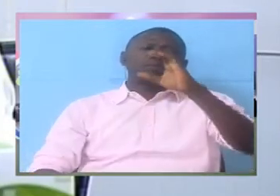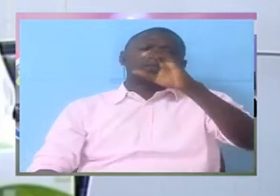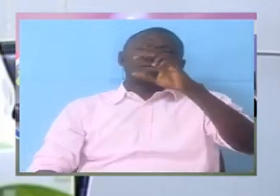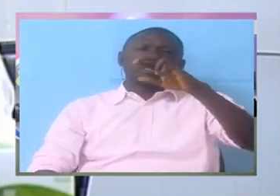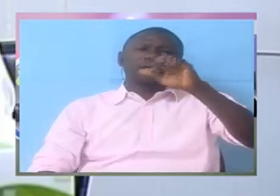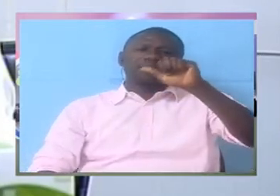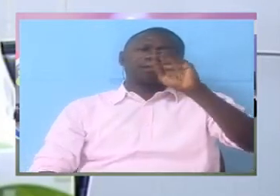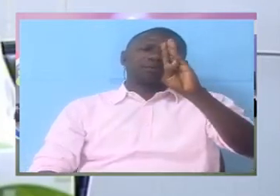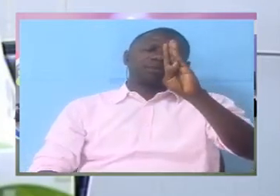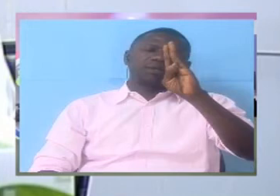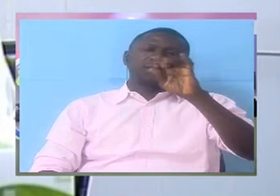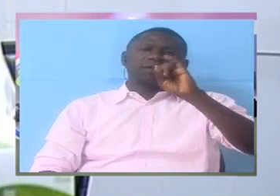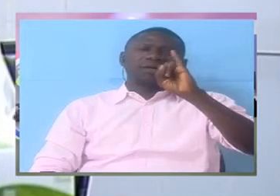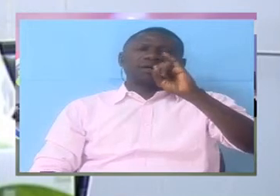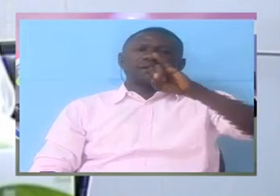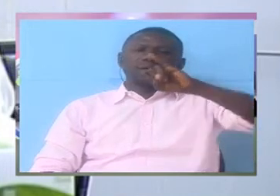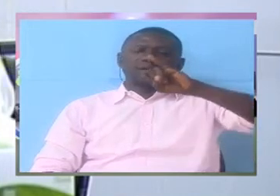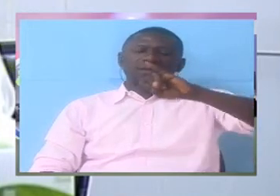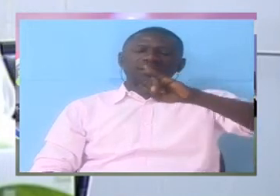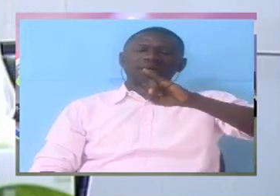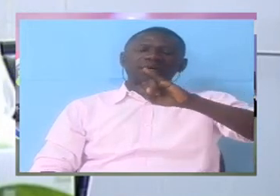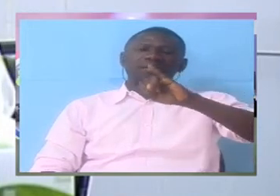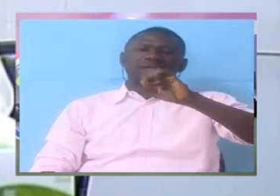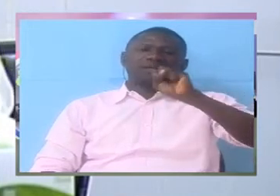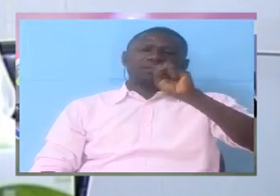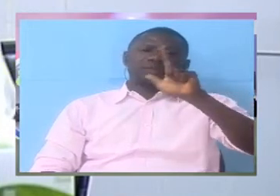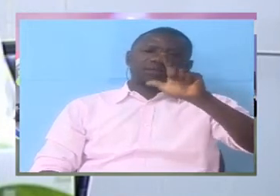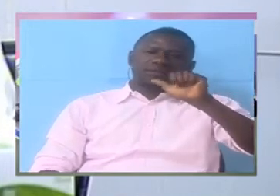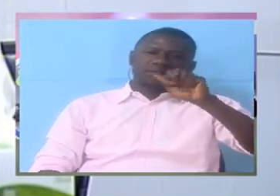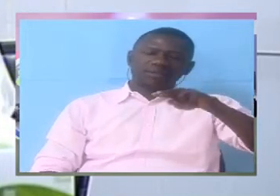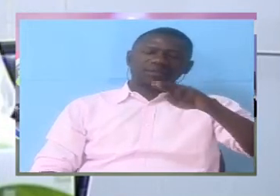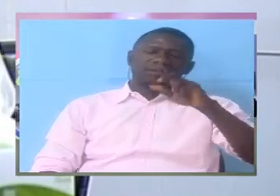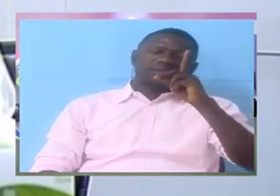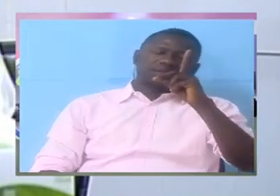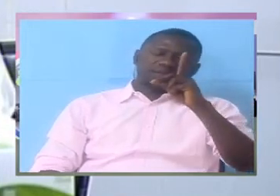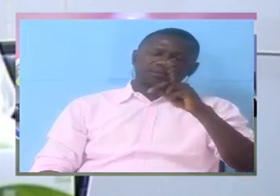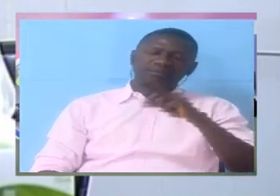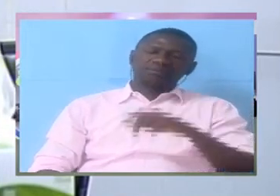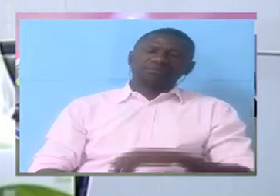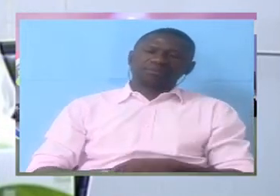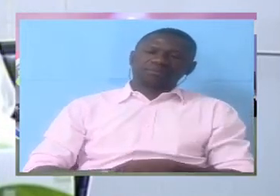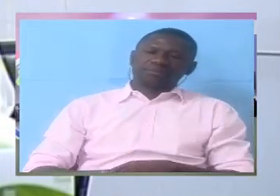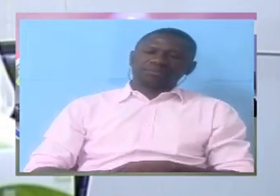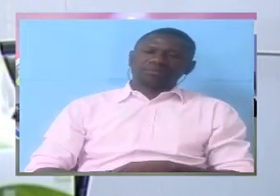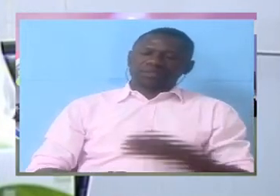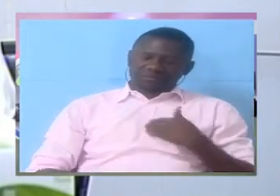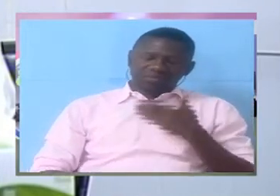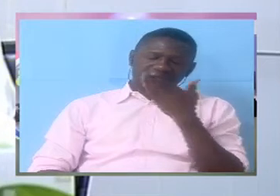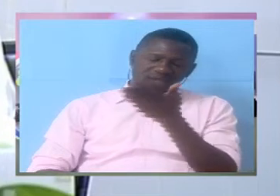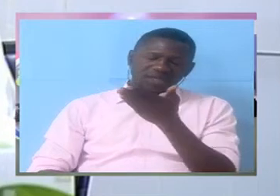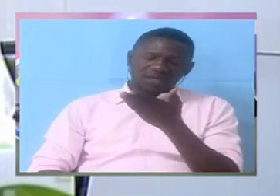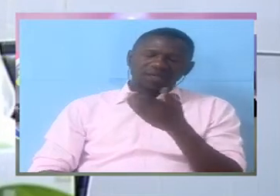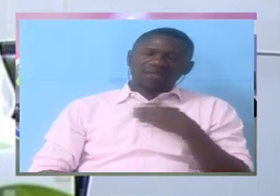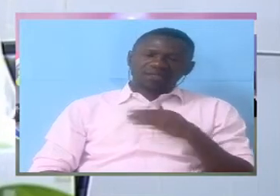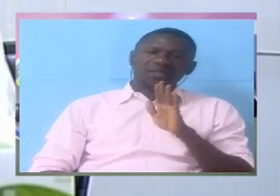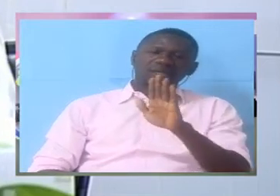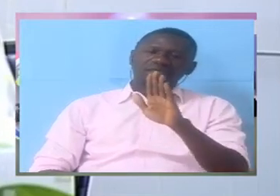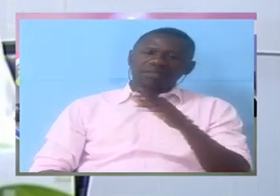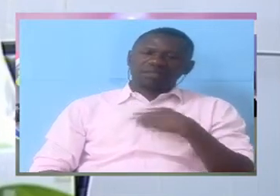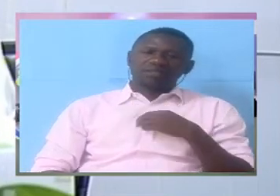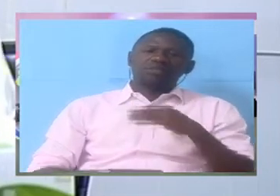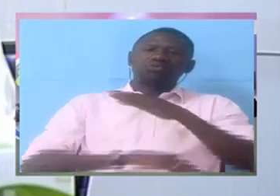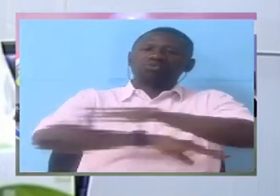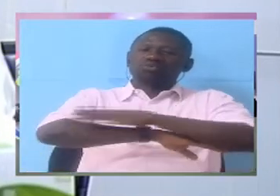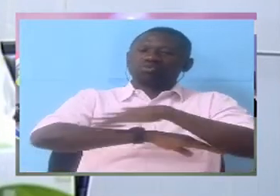nata nata Kribeland. Well, I was in Kribeland School. Be Kribeland karambung to. Later the school was